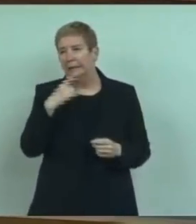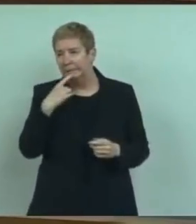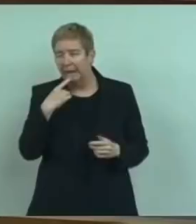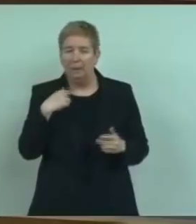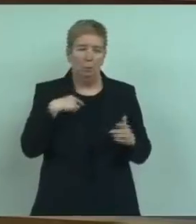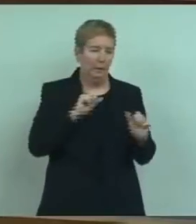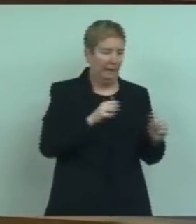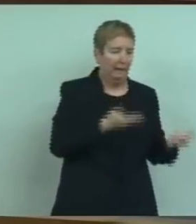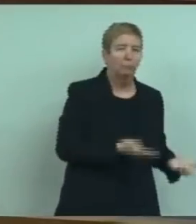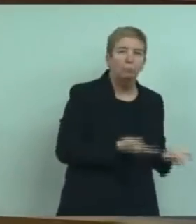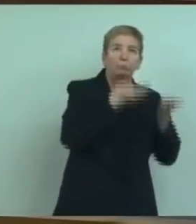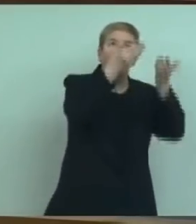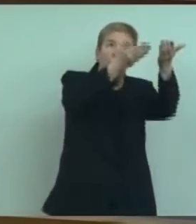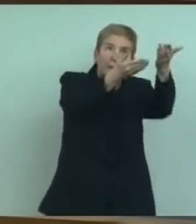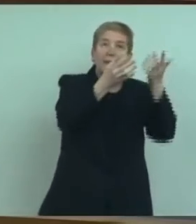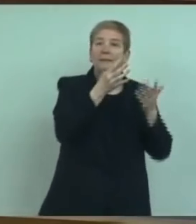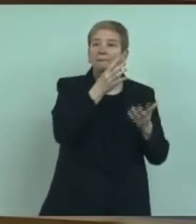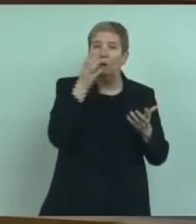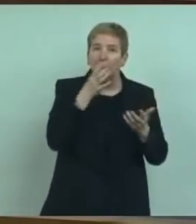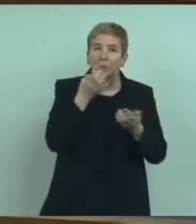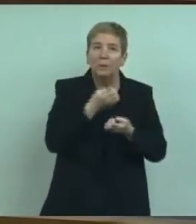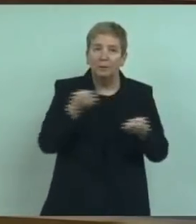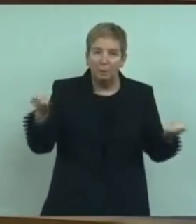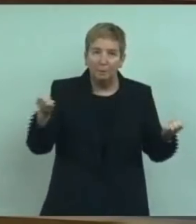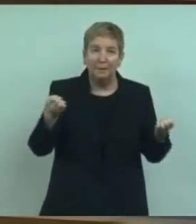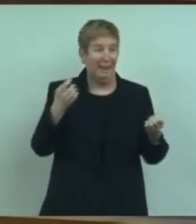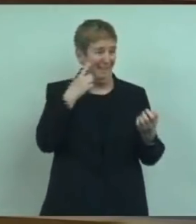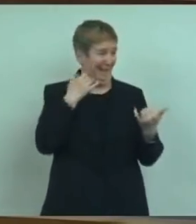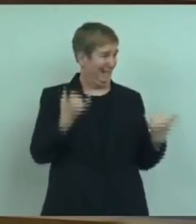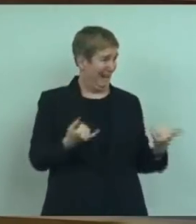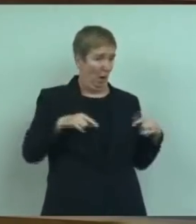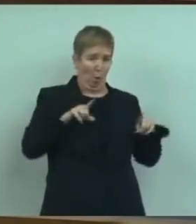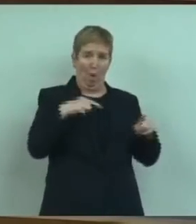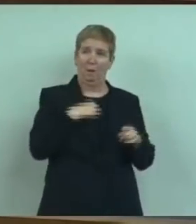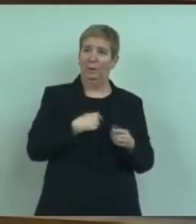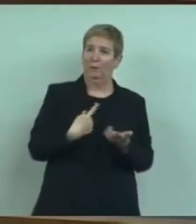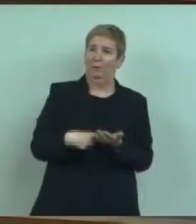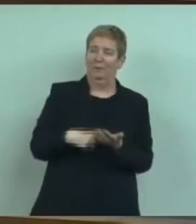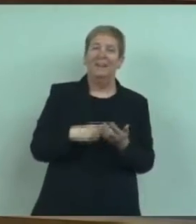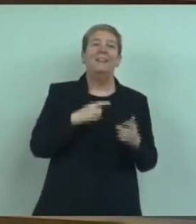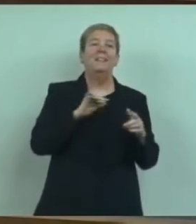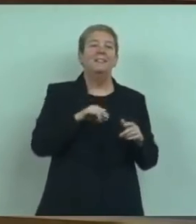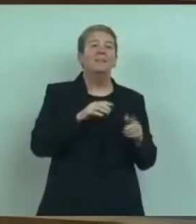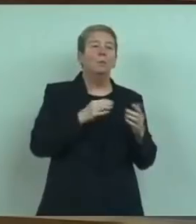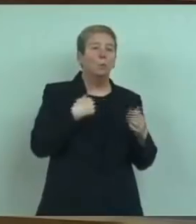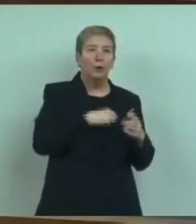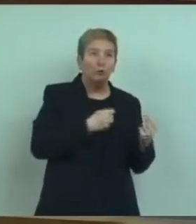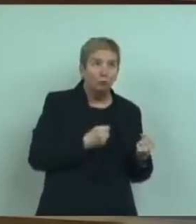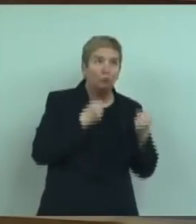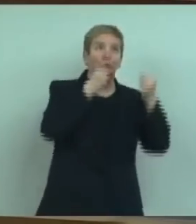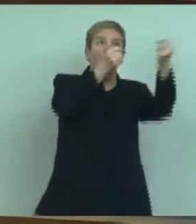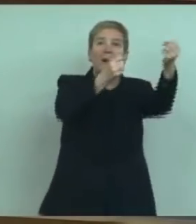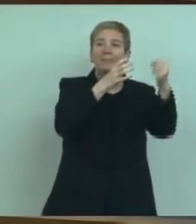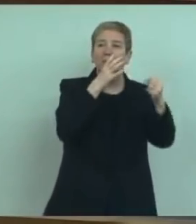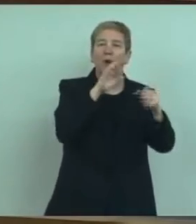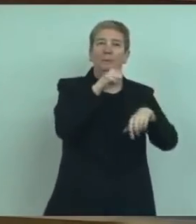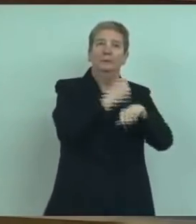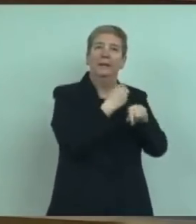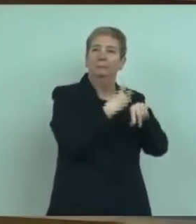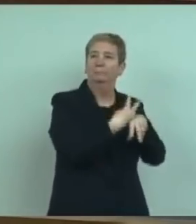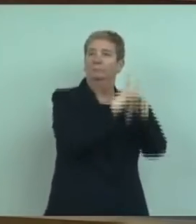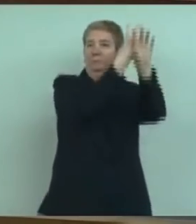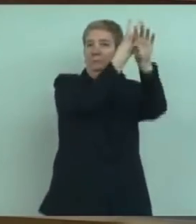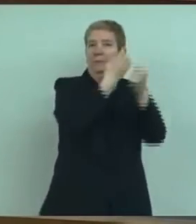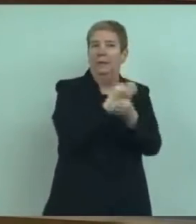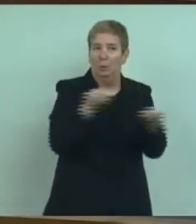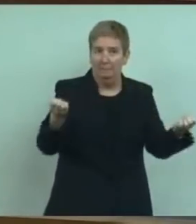being taken to Farmington, probably as we're having this press conference and getting set up for them today. This story is a good one because it illustrates how